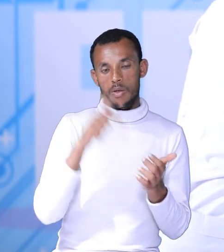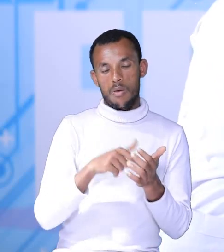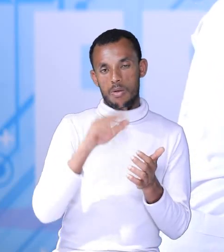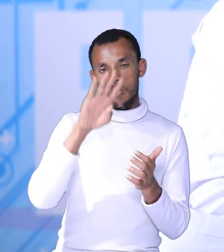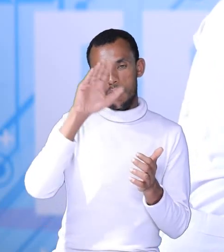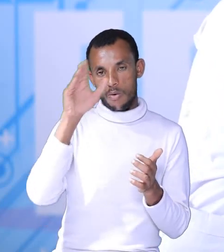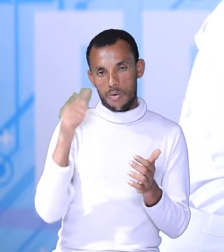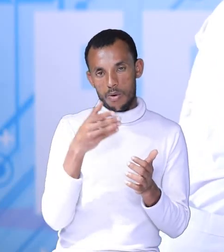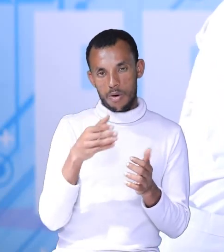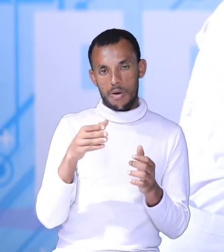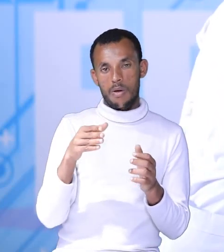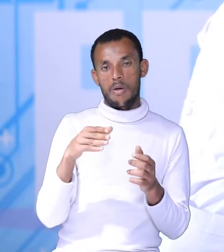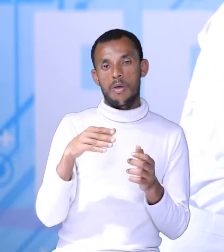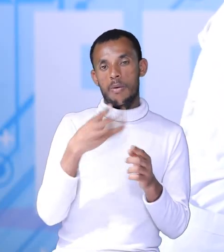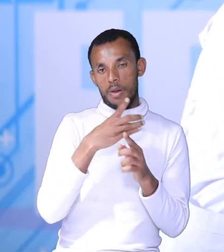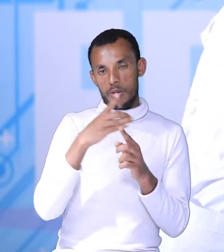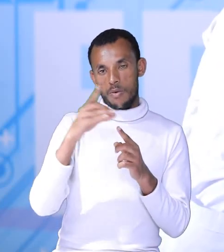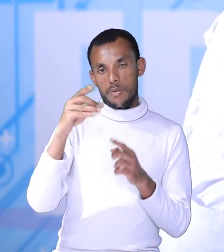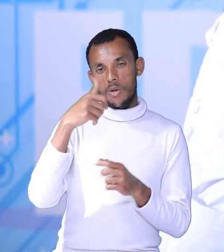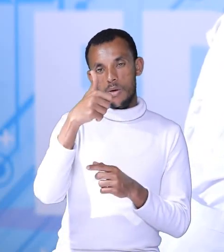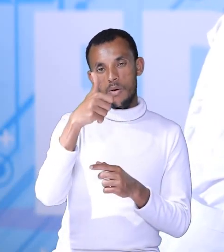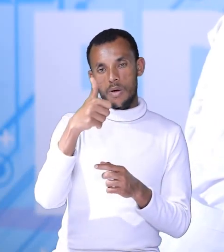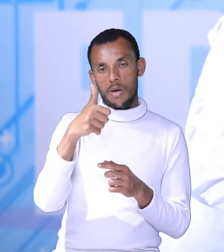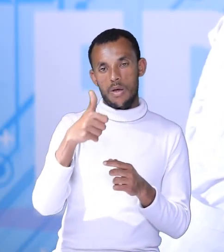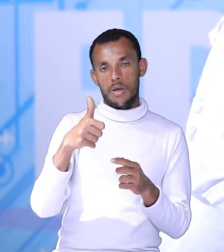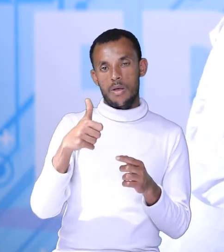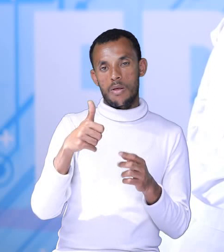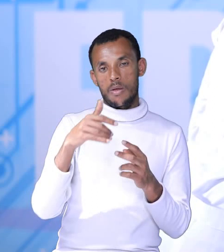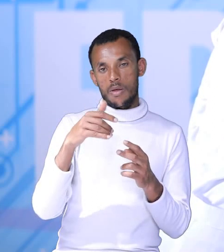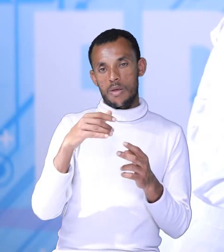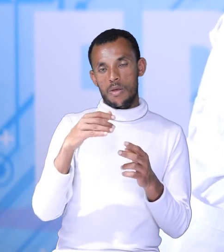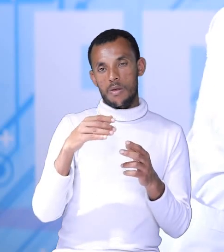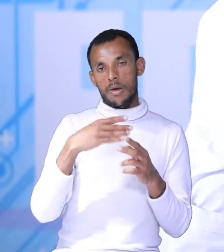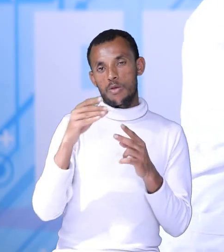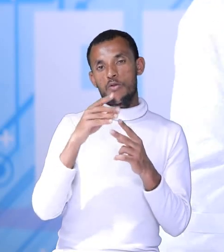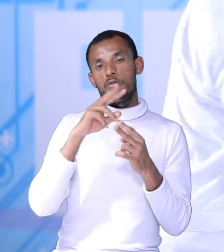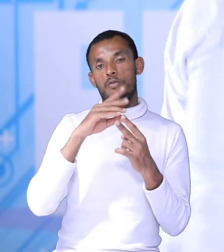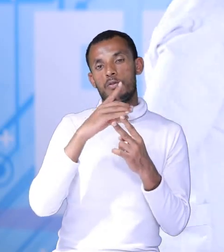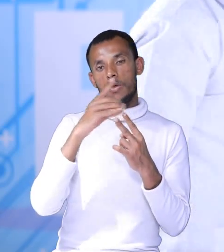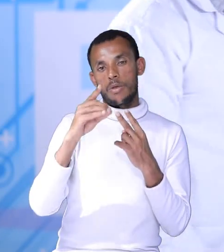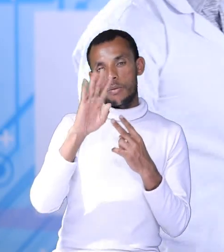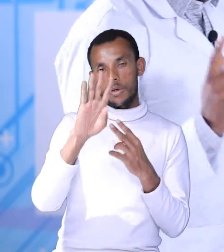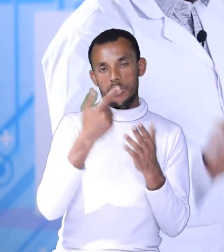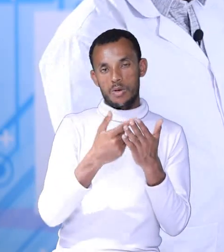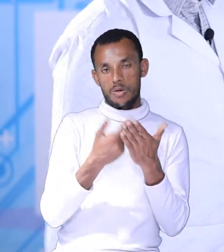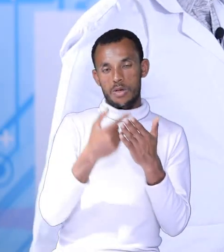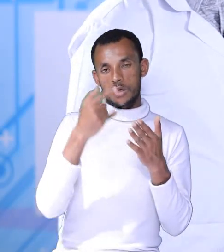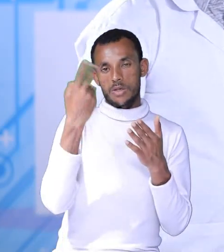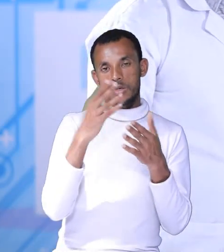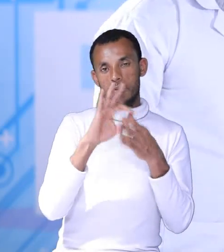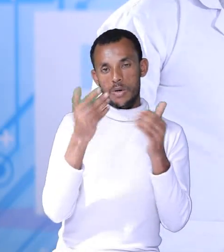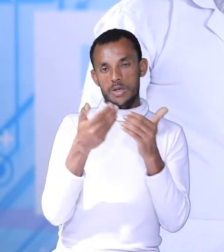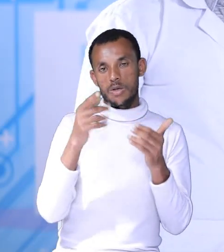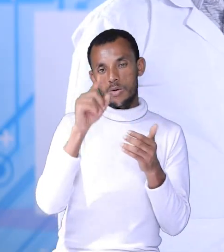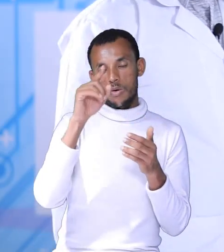over the magnitude of a, magnitude of vector b. So using this equation, you can find